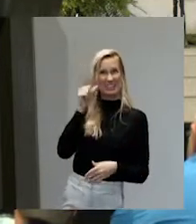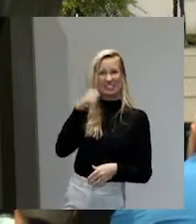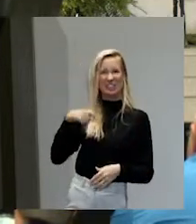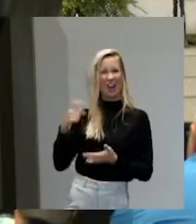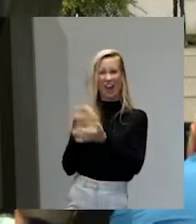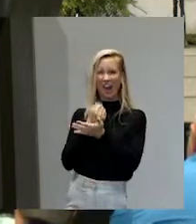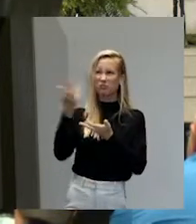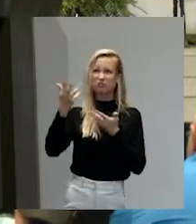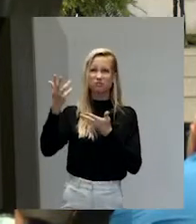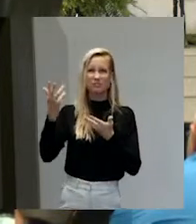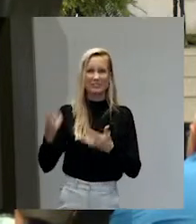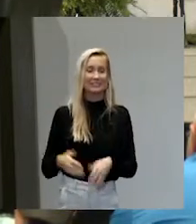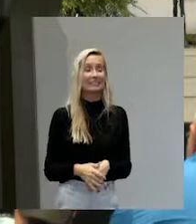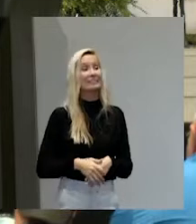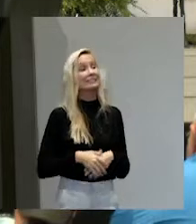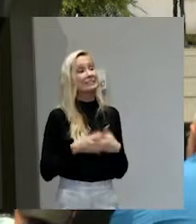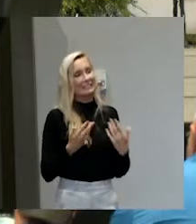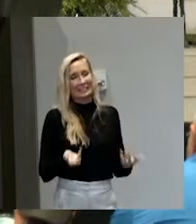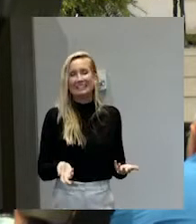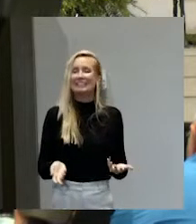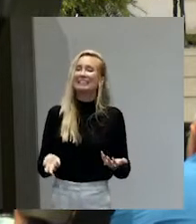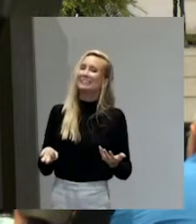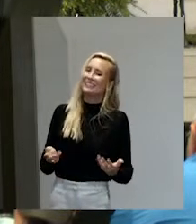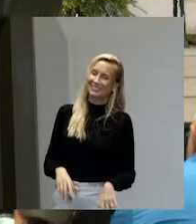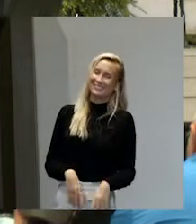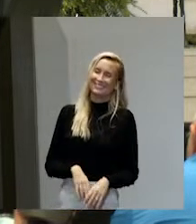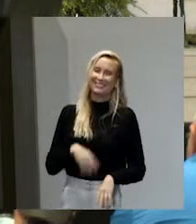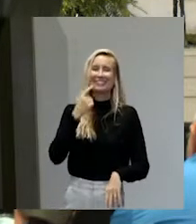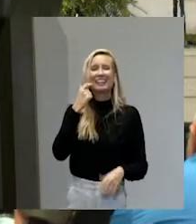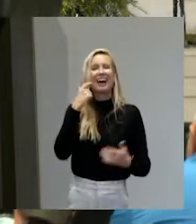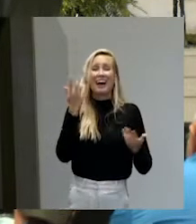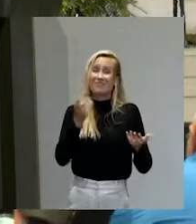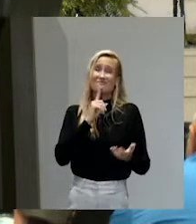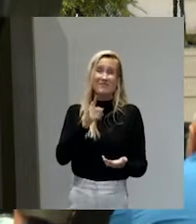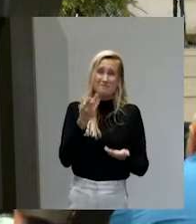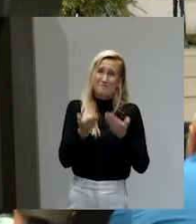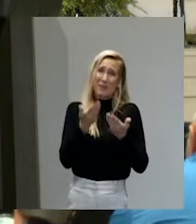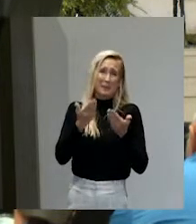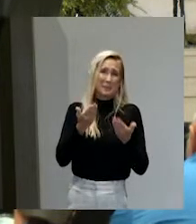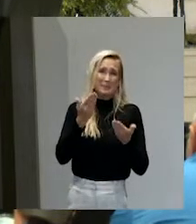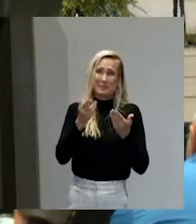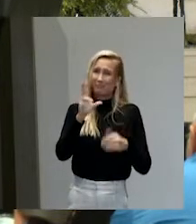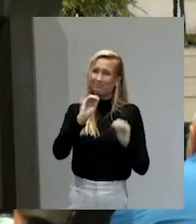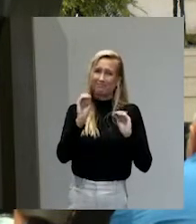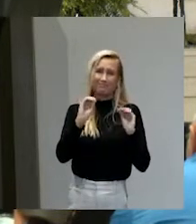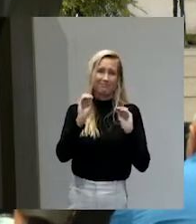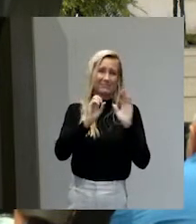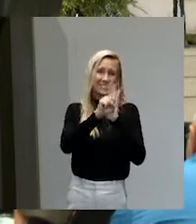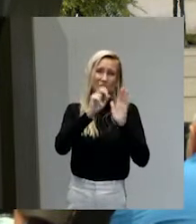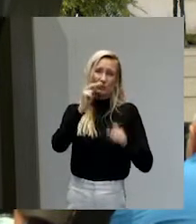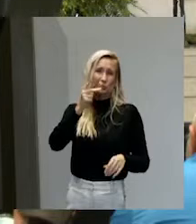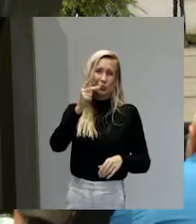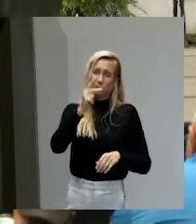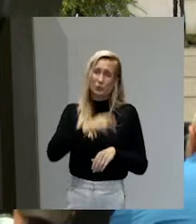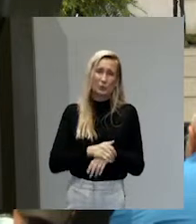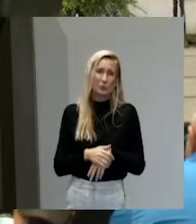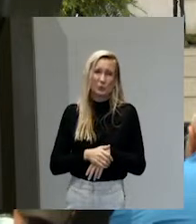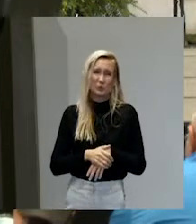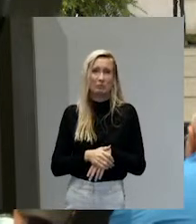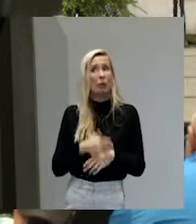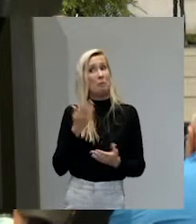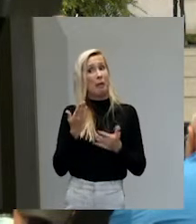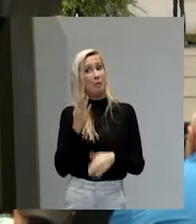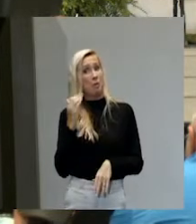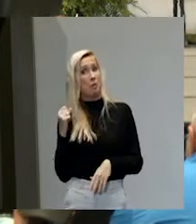It could very well be a no. We might be back as Arnold Schwarzenegger would say casually. We might be back.